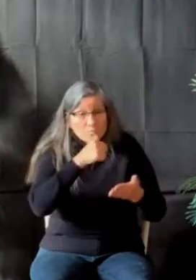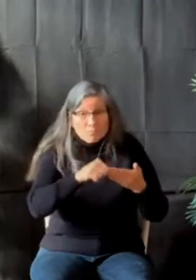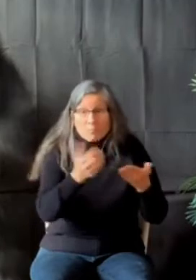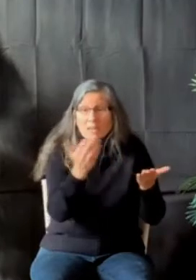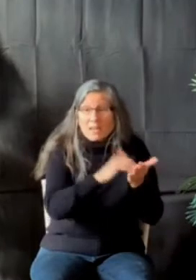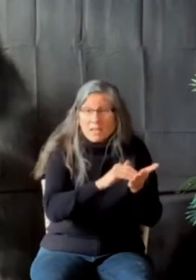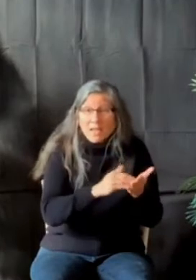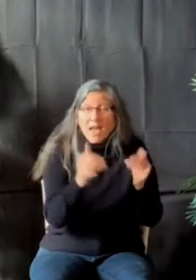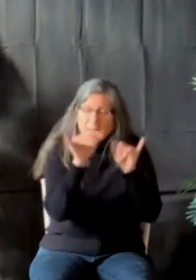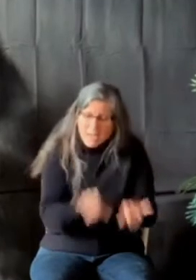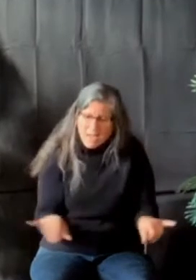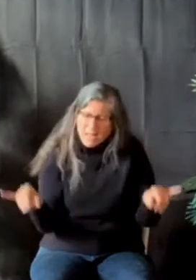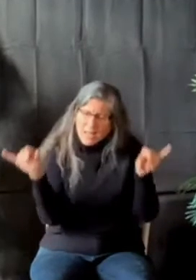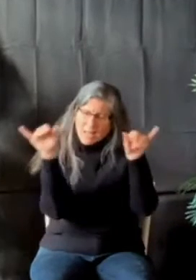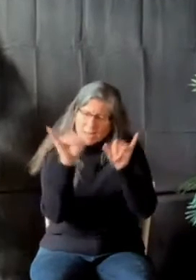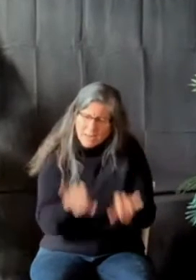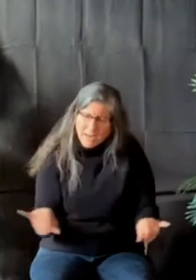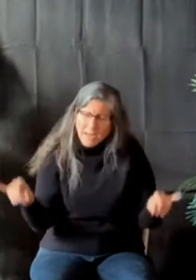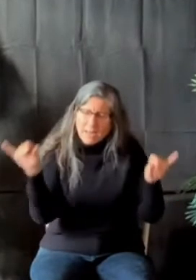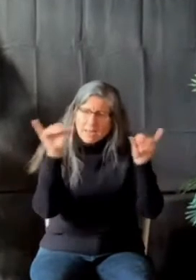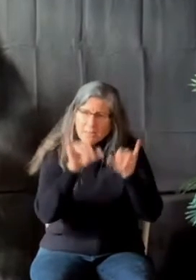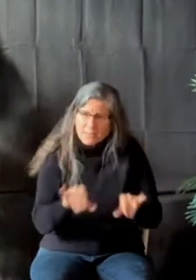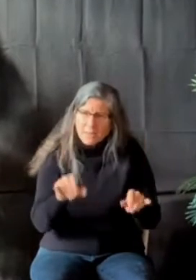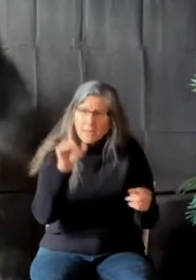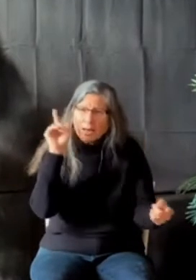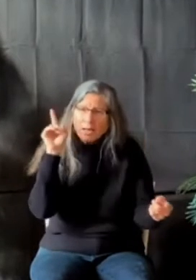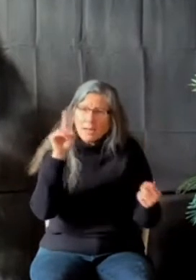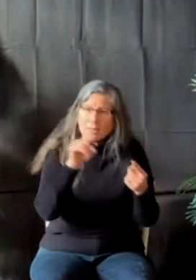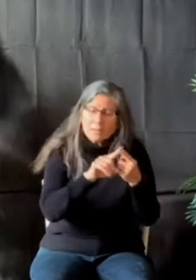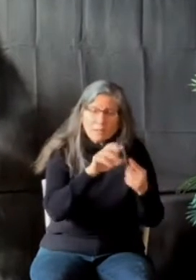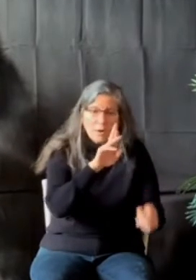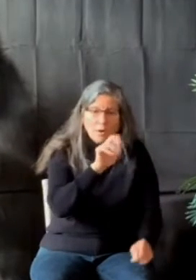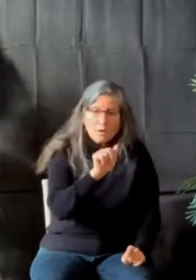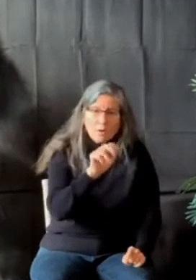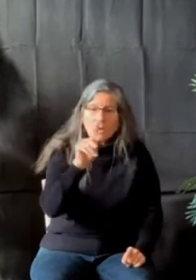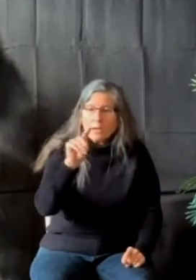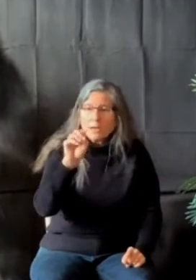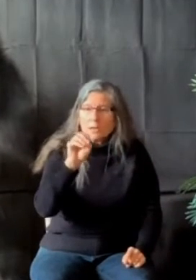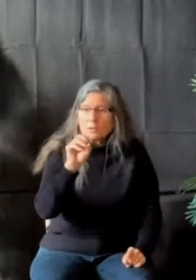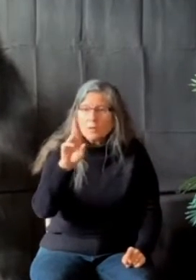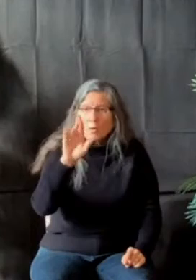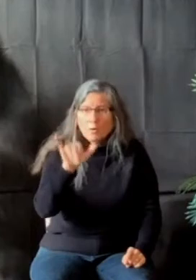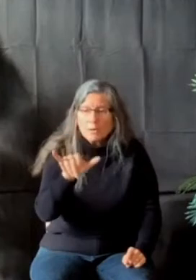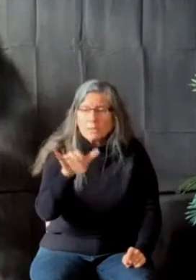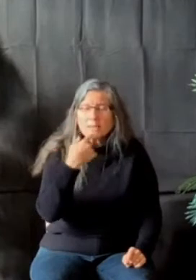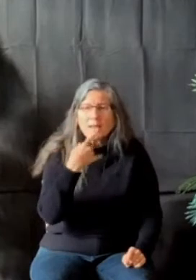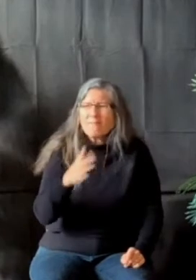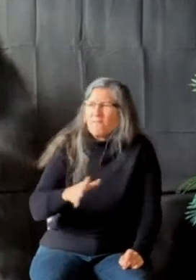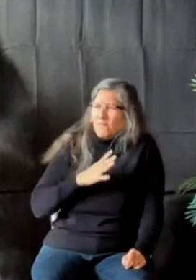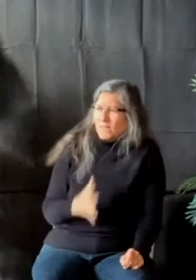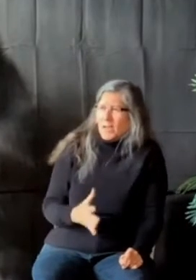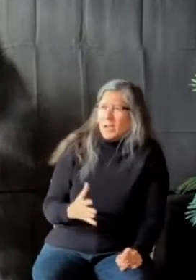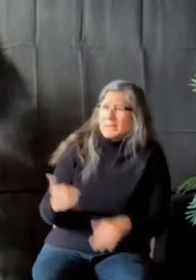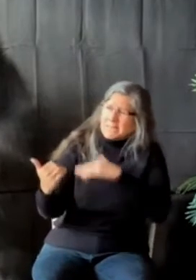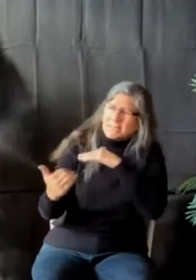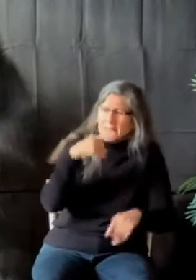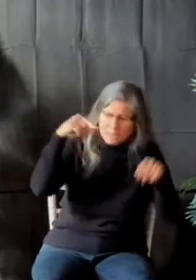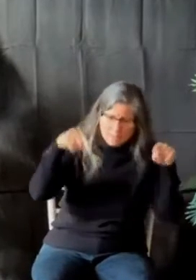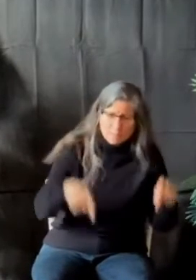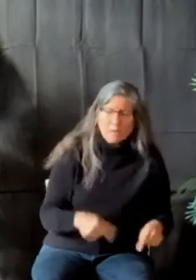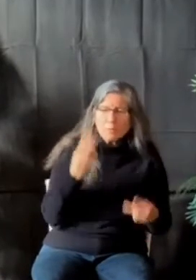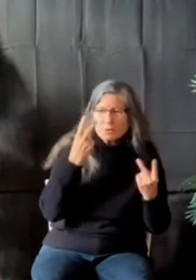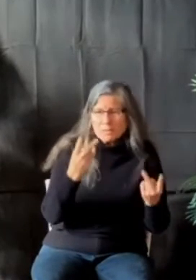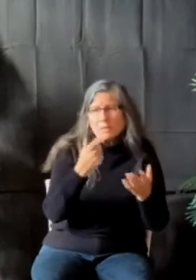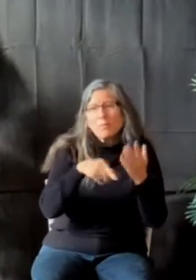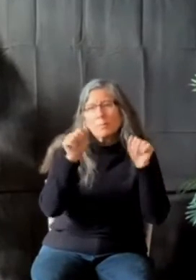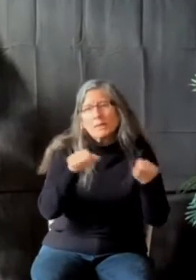He wrote him over and over and over to the point where R.A. Torrey said, "Fine, send him over here and we'll see what we